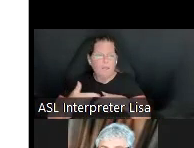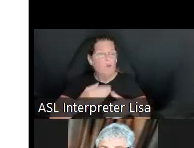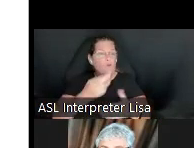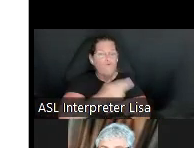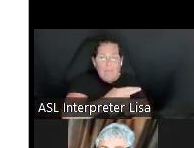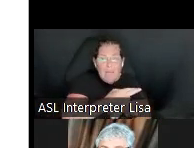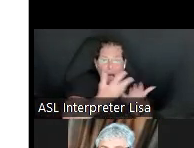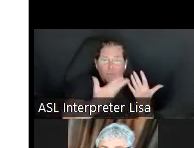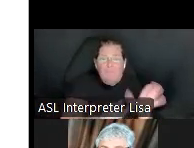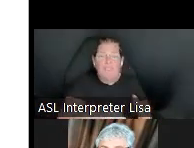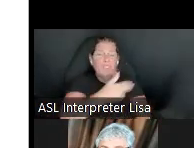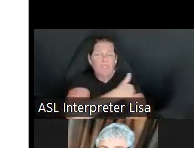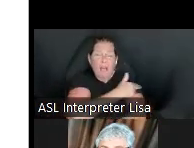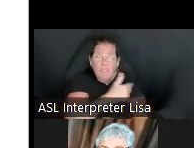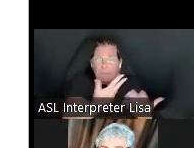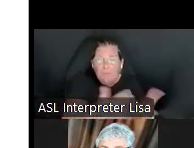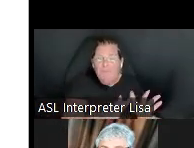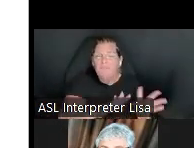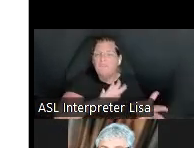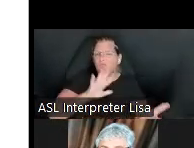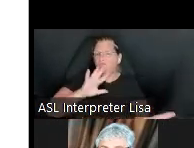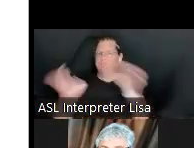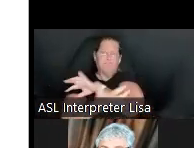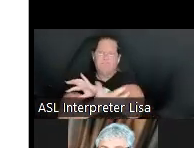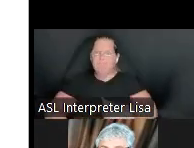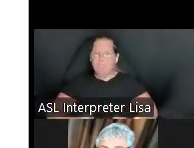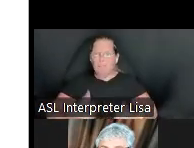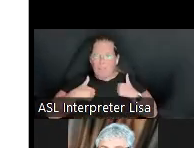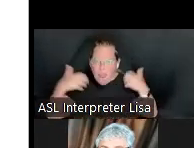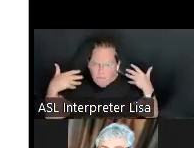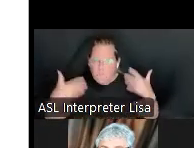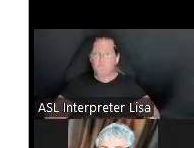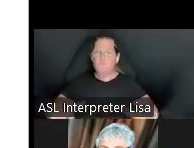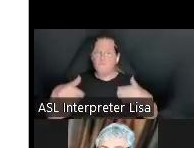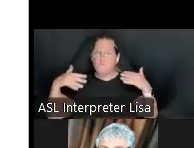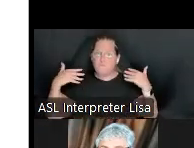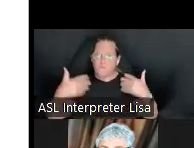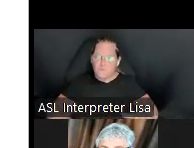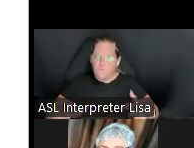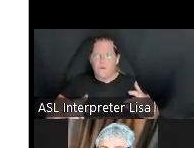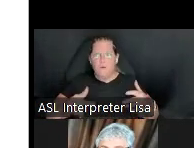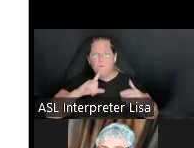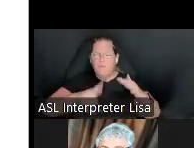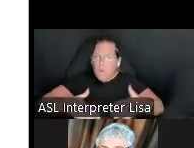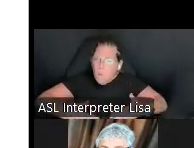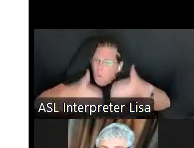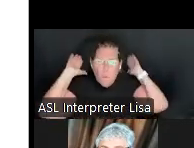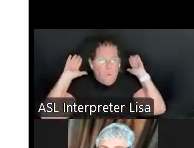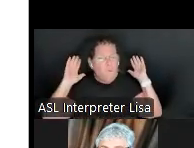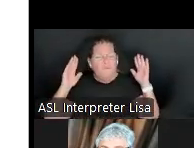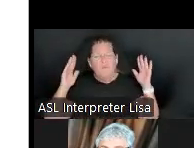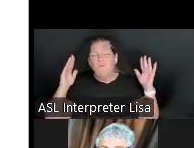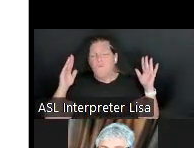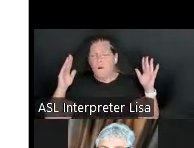setting, out of a hospital. Life hits and they're inundated. Upon